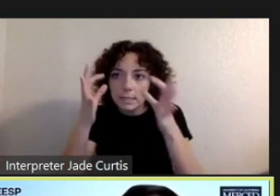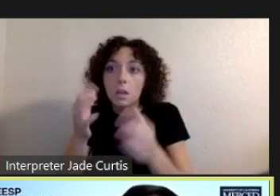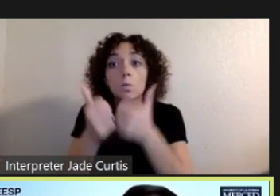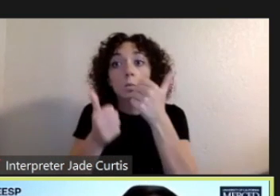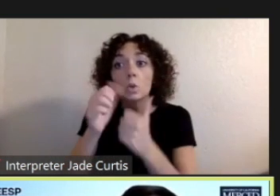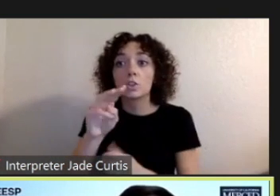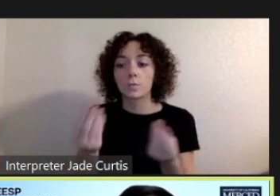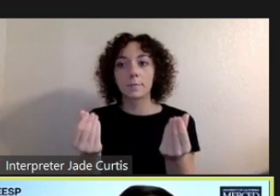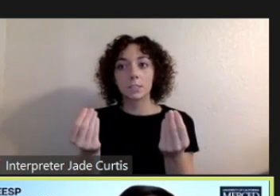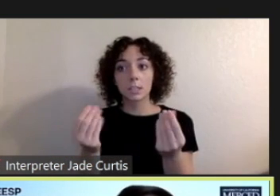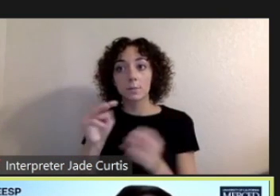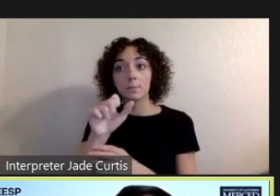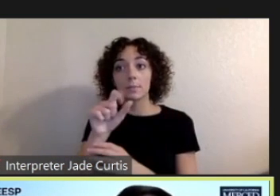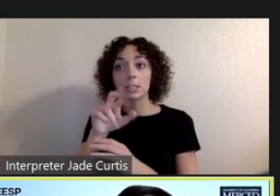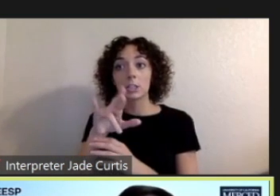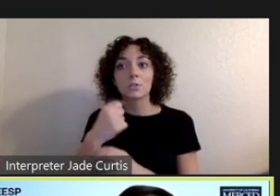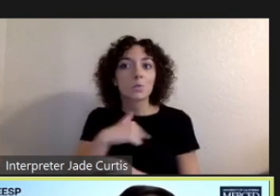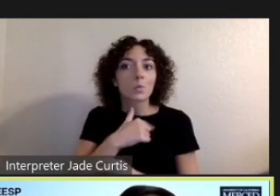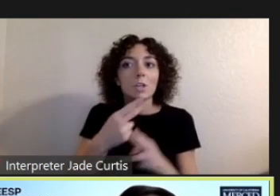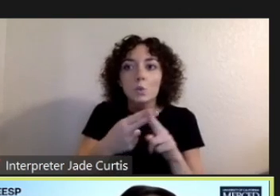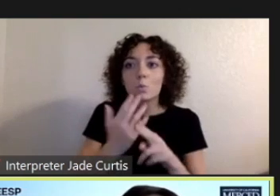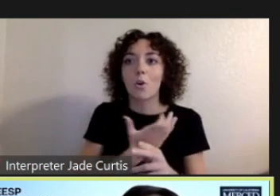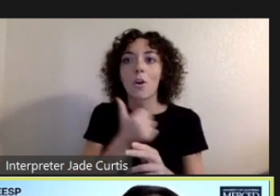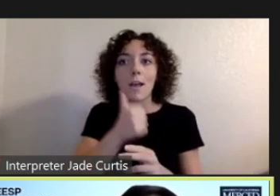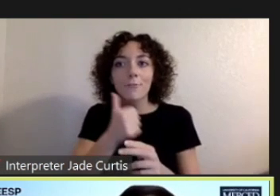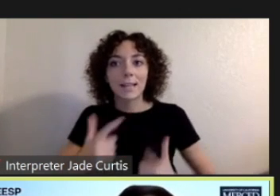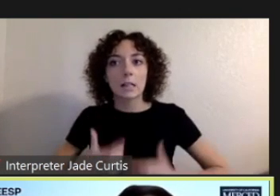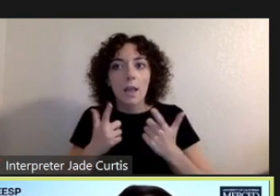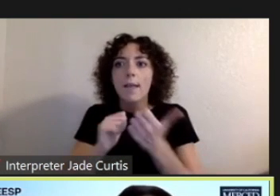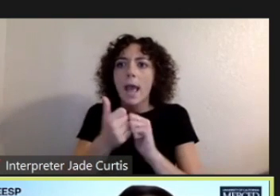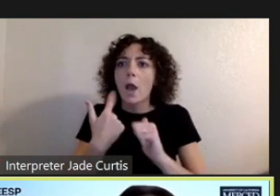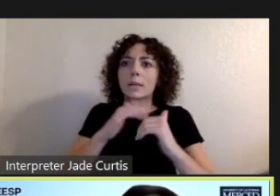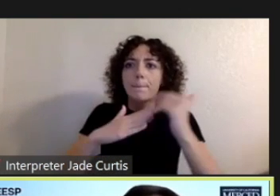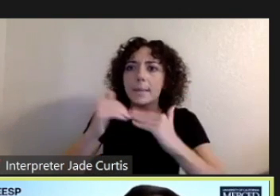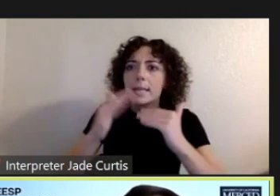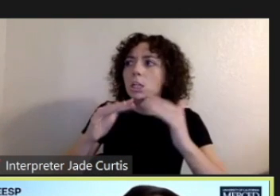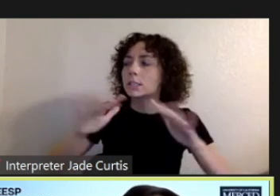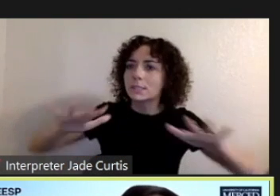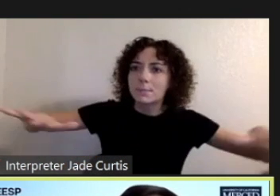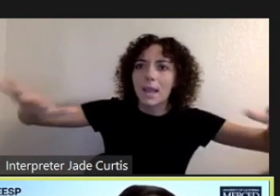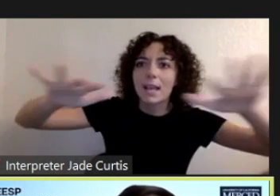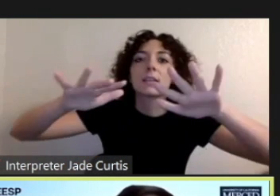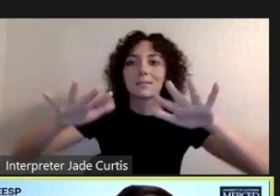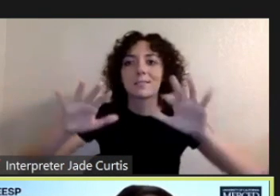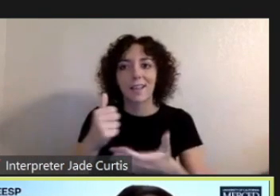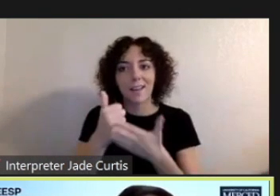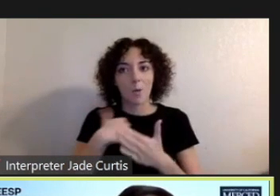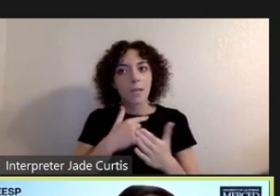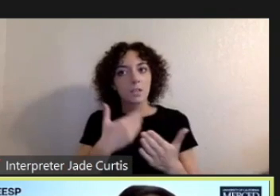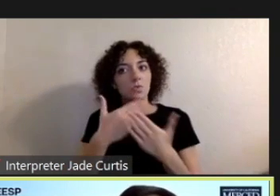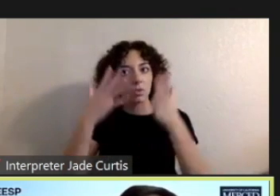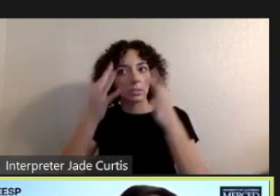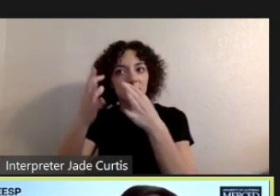our day-to-day life in our built spaces. Particularly, please go to the next slide.